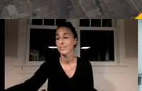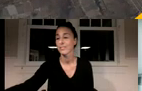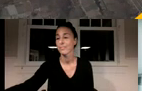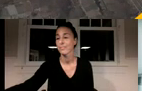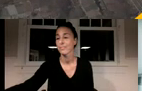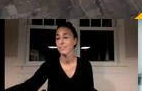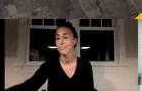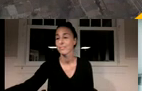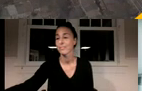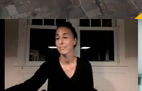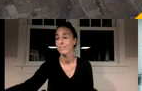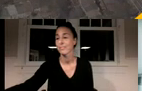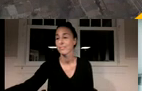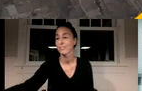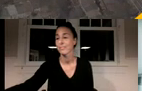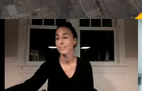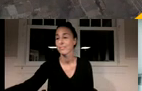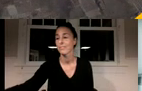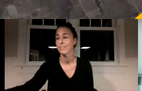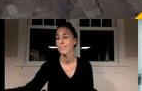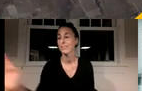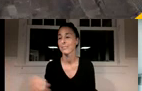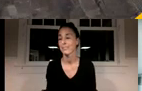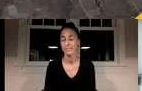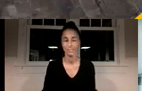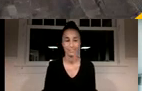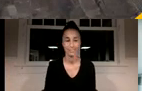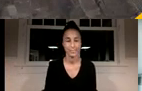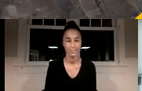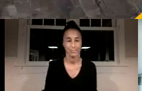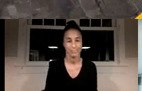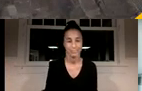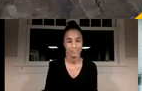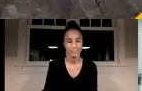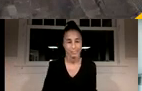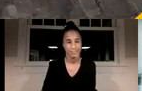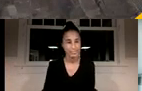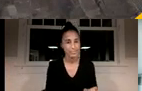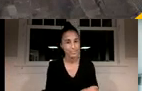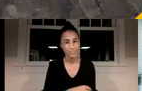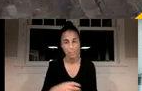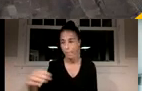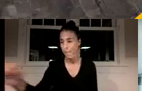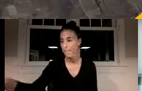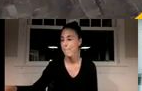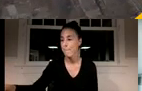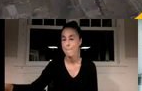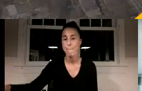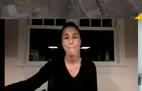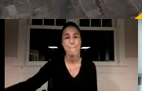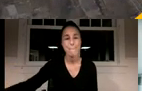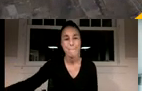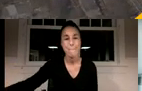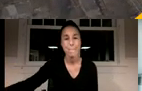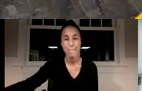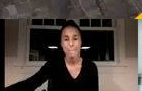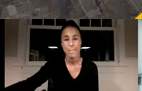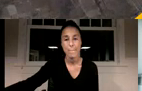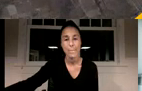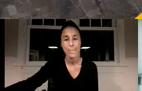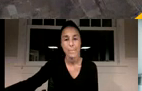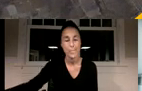send any of your questions and reach out to us using all the available channels with any additional questions